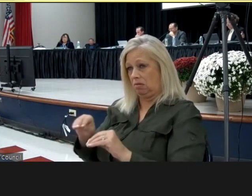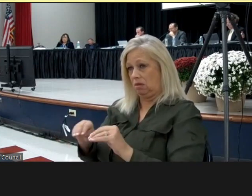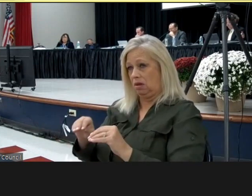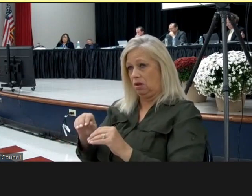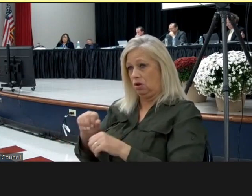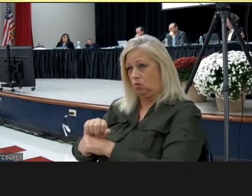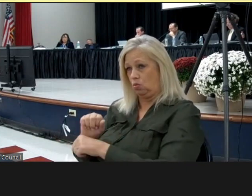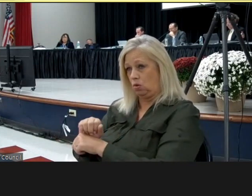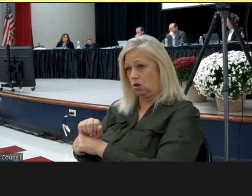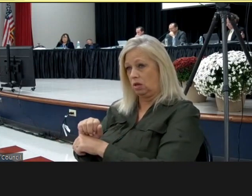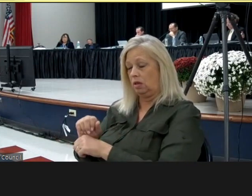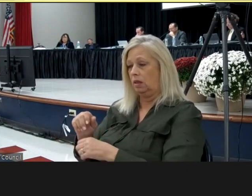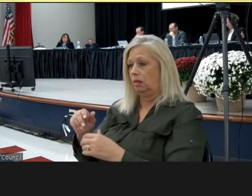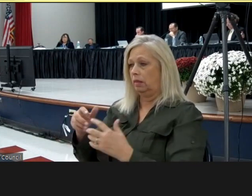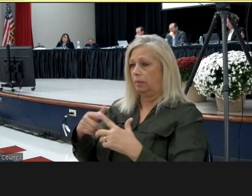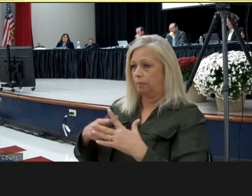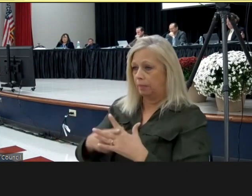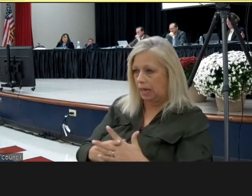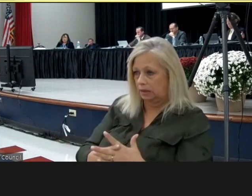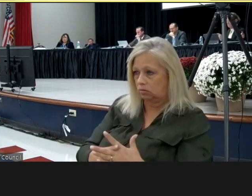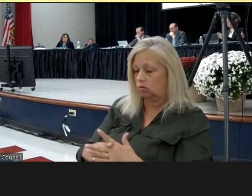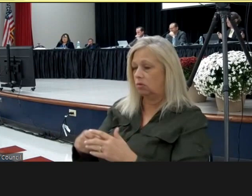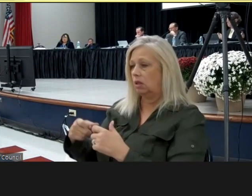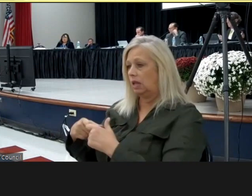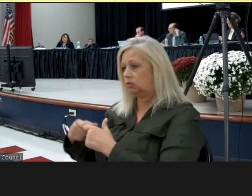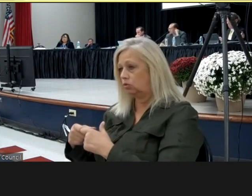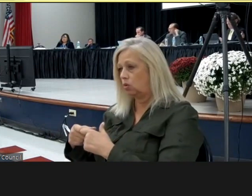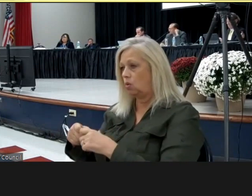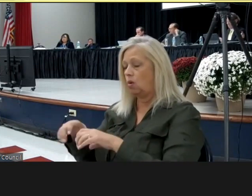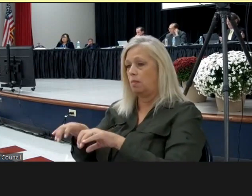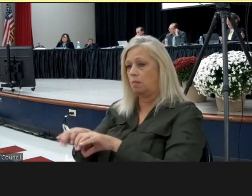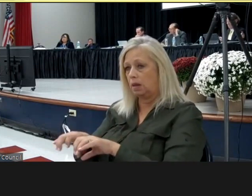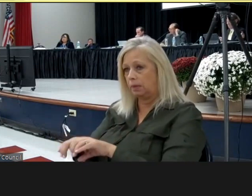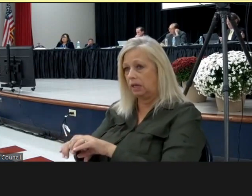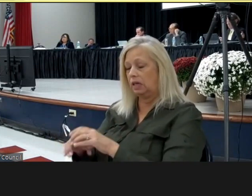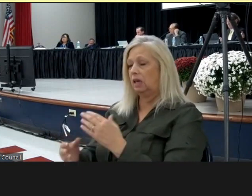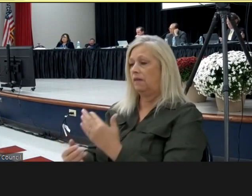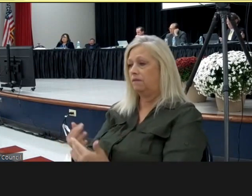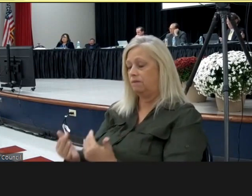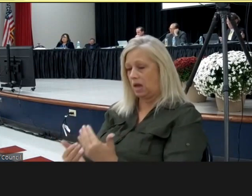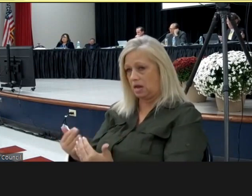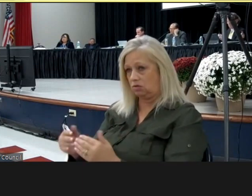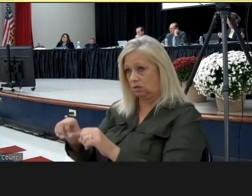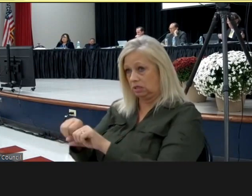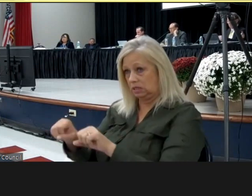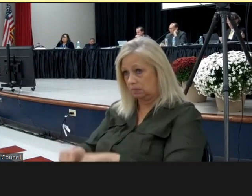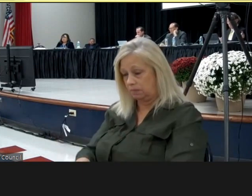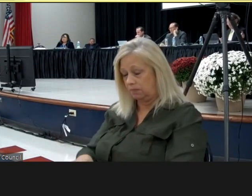the mechanical, electrical, plumbing, and fire protection and detection systems.